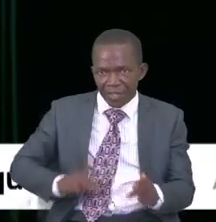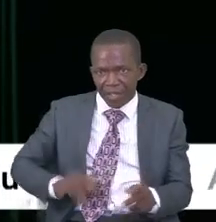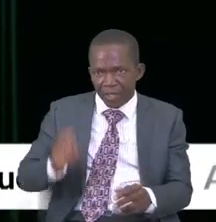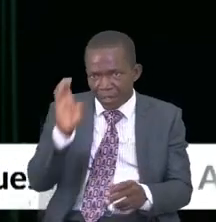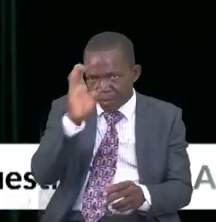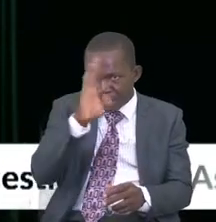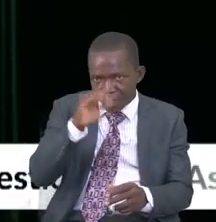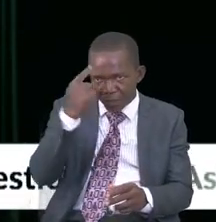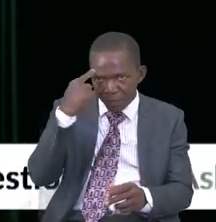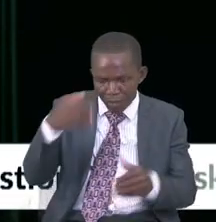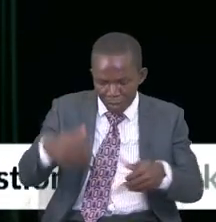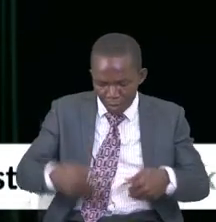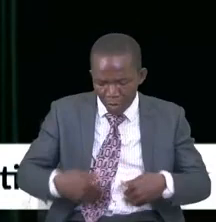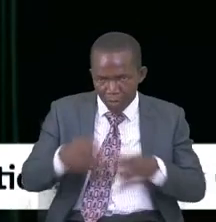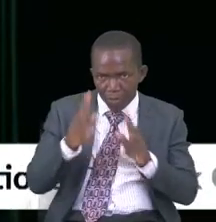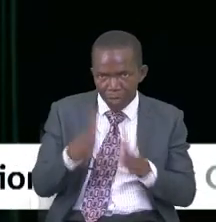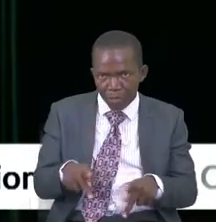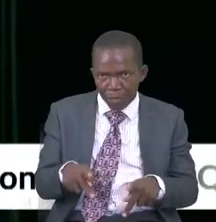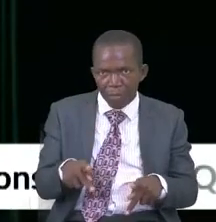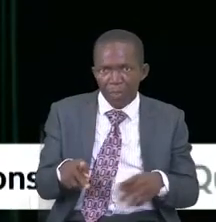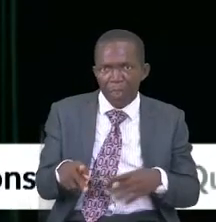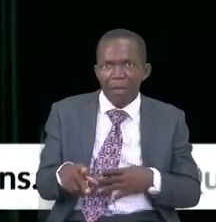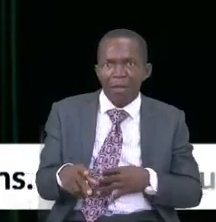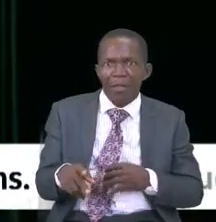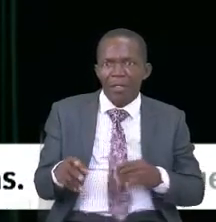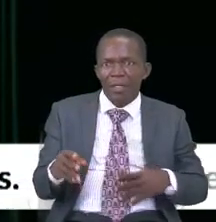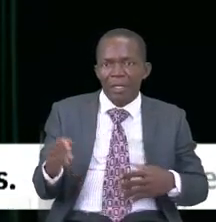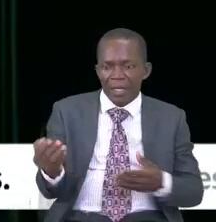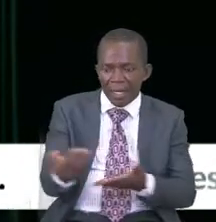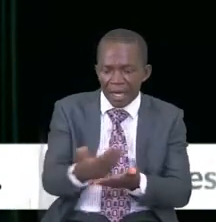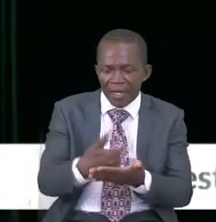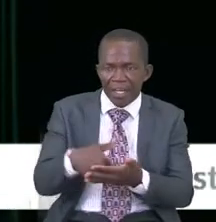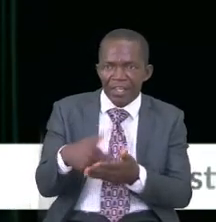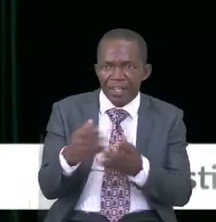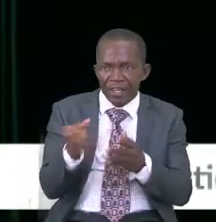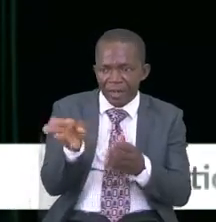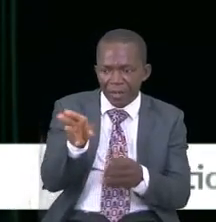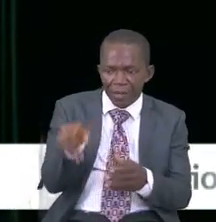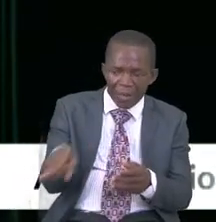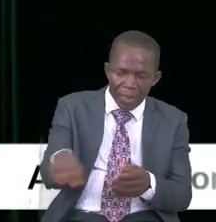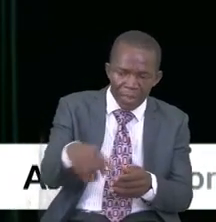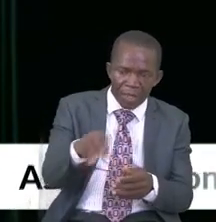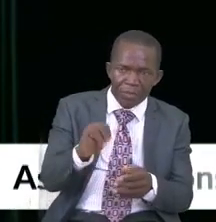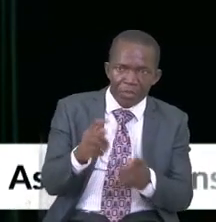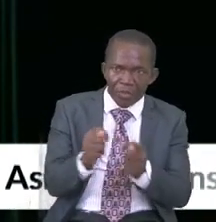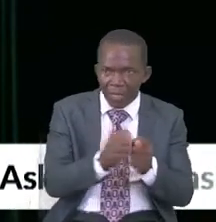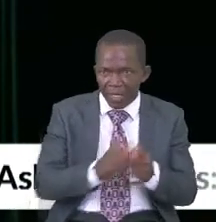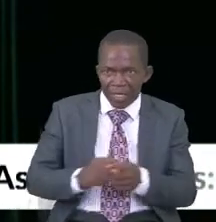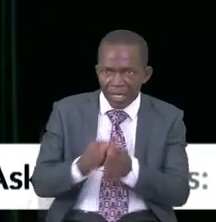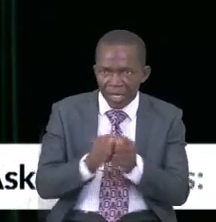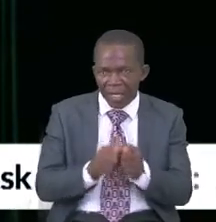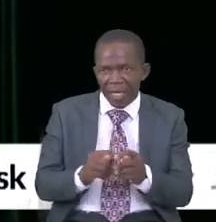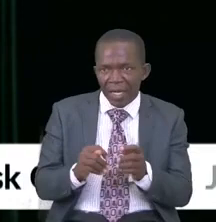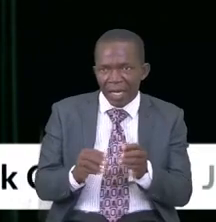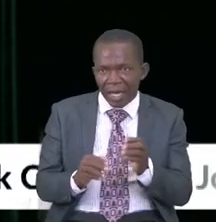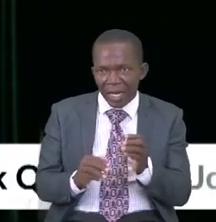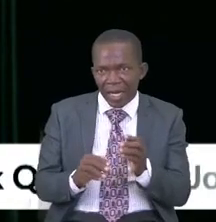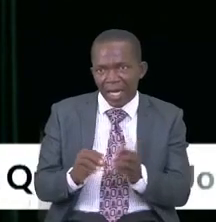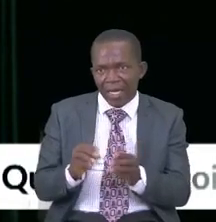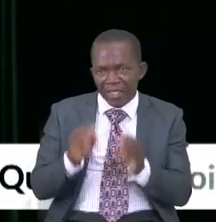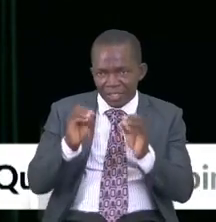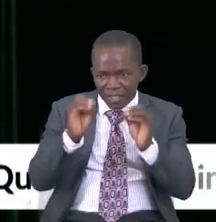people. He'll gather them together. And then he'll take them to his land. Then he will proselytize